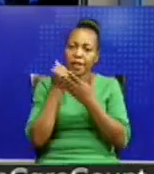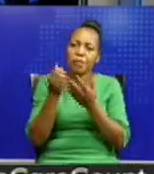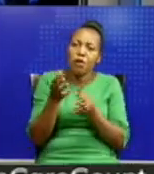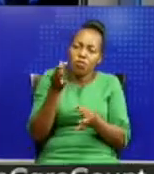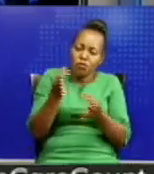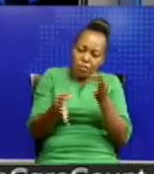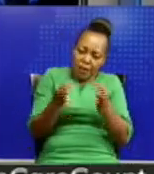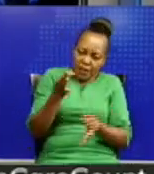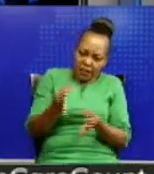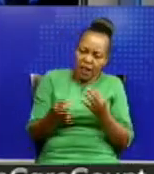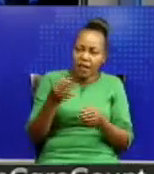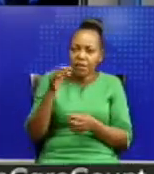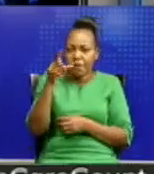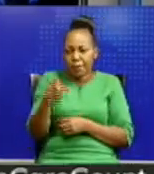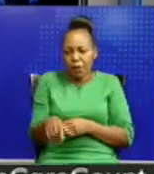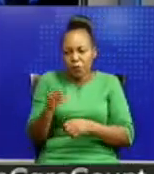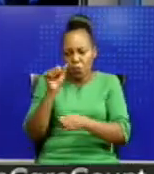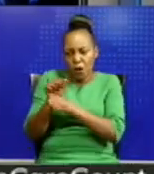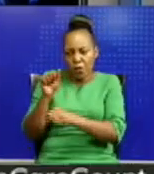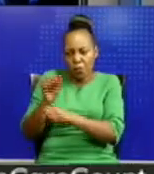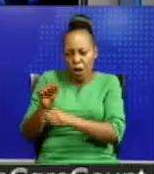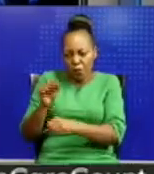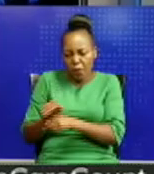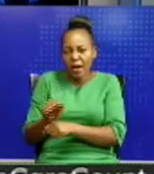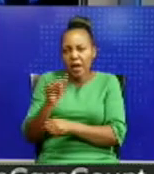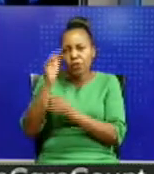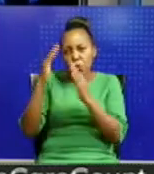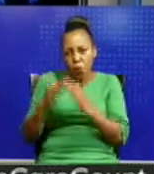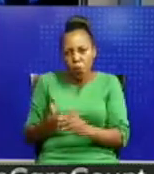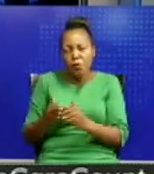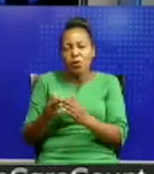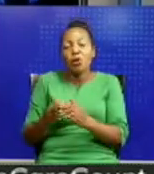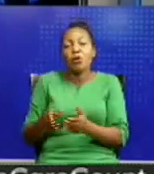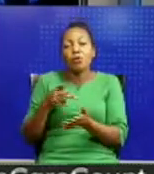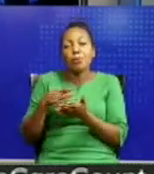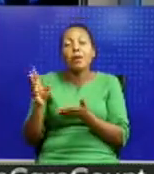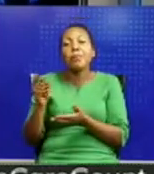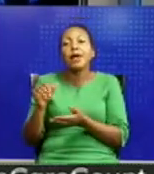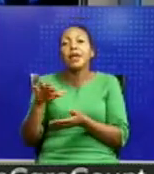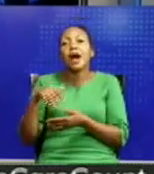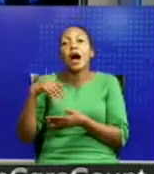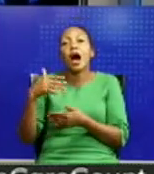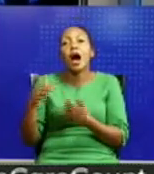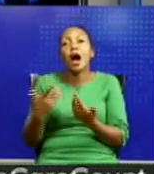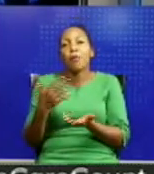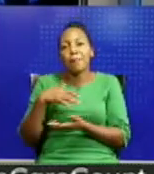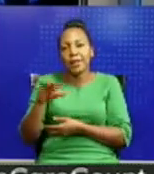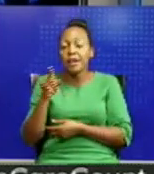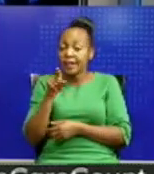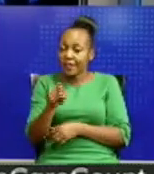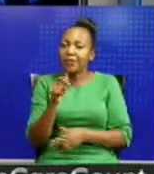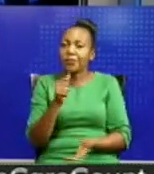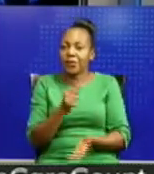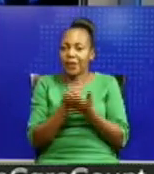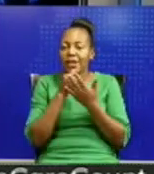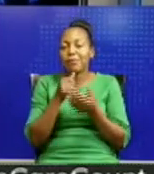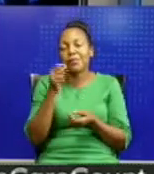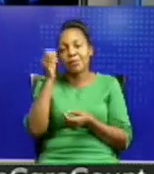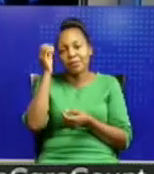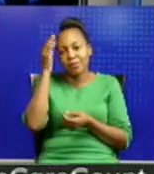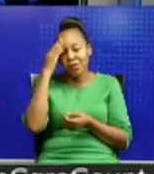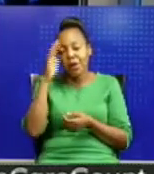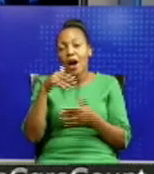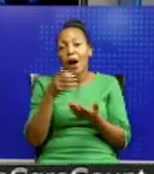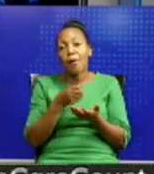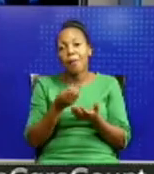measure, and attach a monetary value to that, that question would help us to get an ideal care economy.